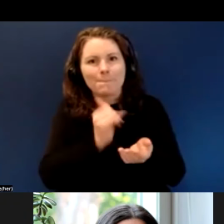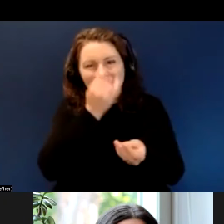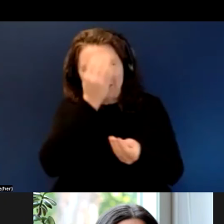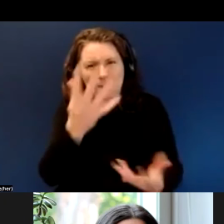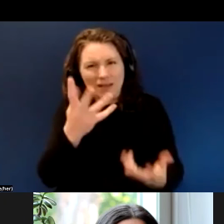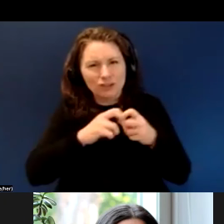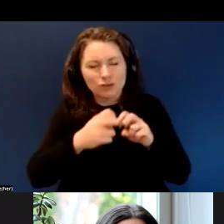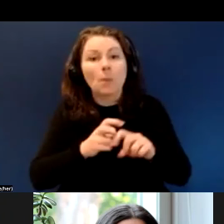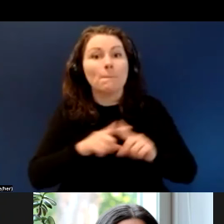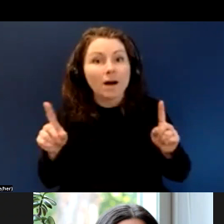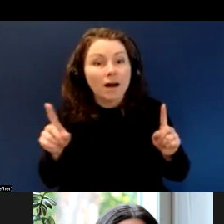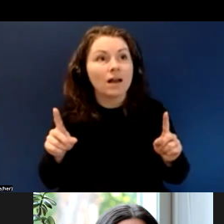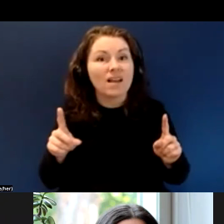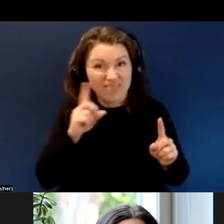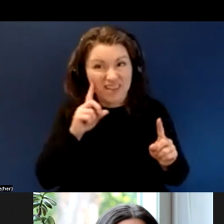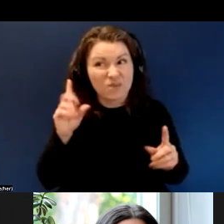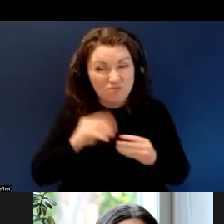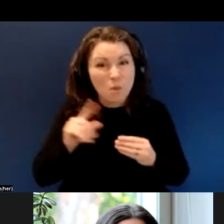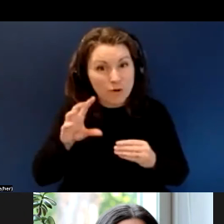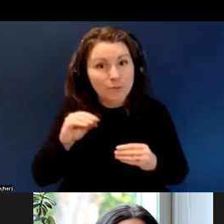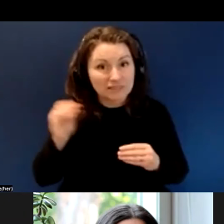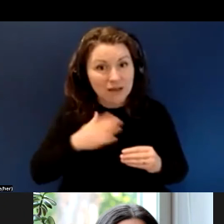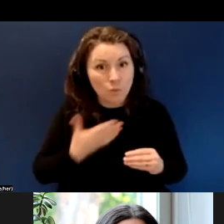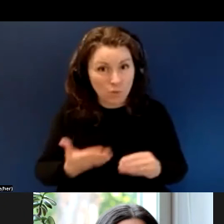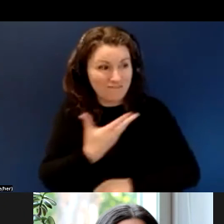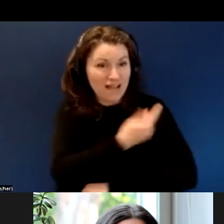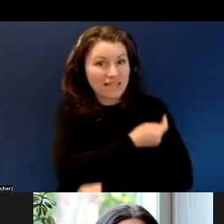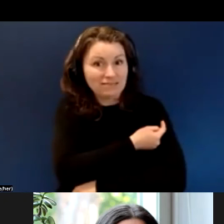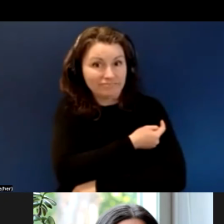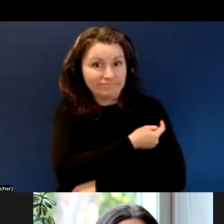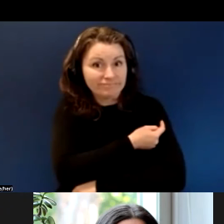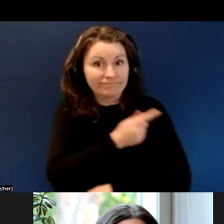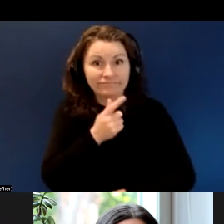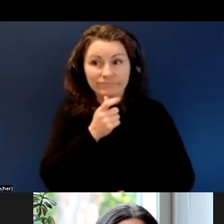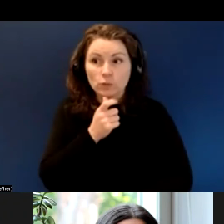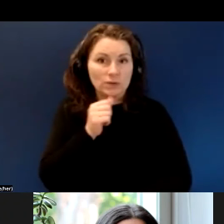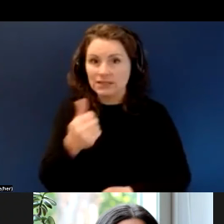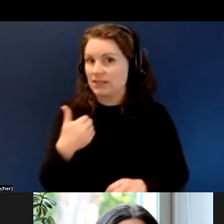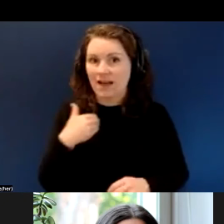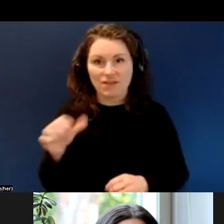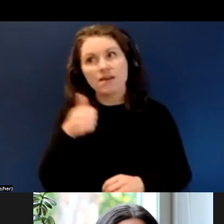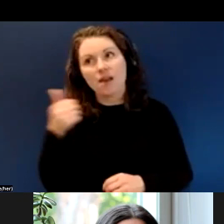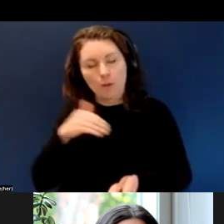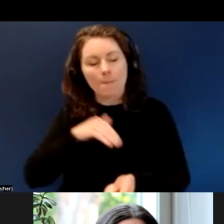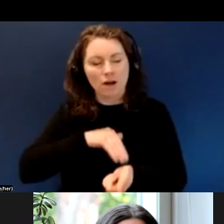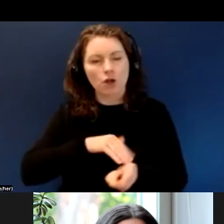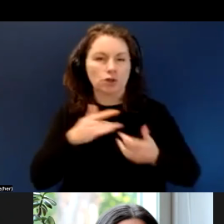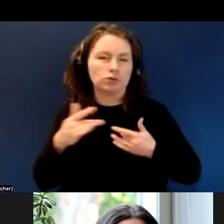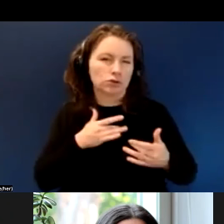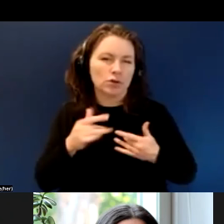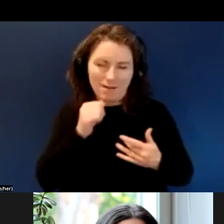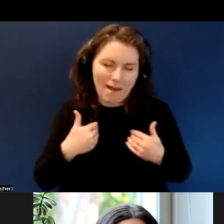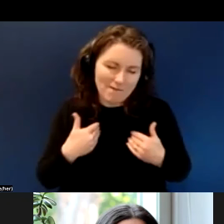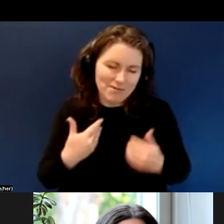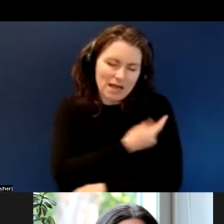consequence was, I think it was 100% vaccination for people who, didn't have another medical concern for not